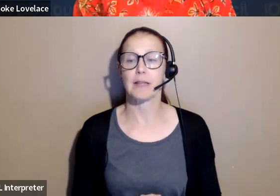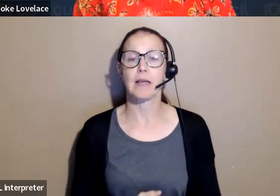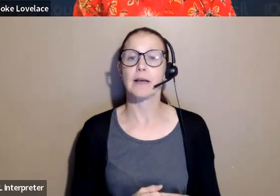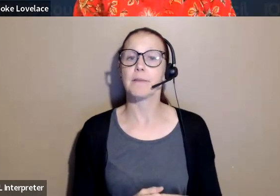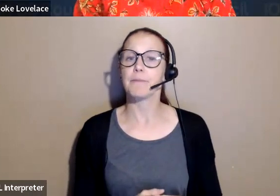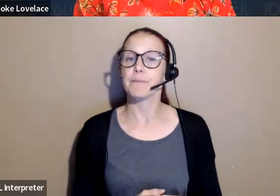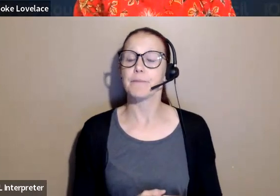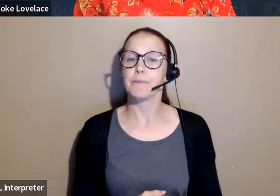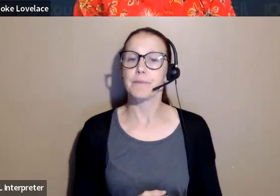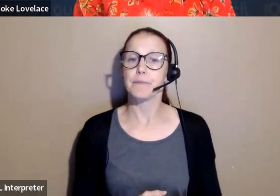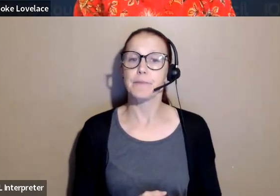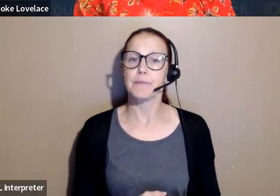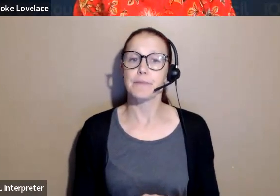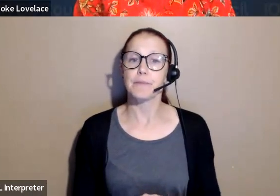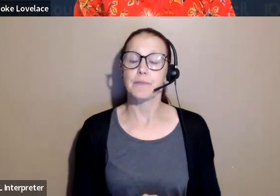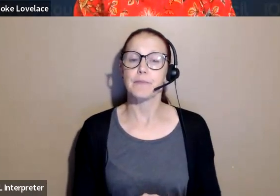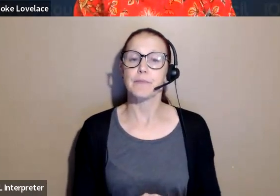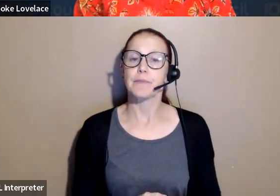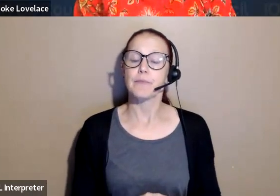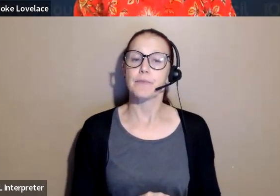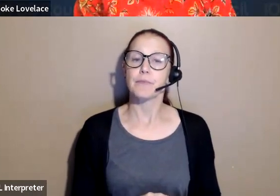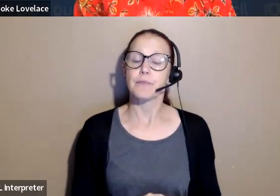We also have